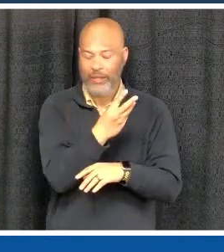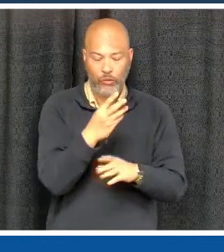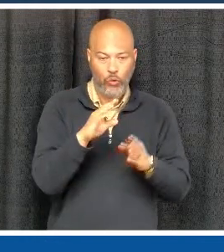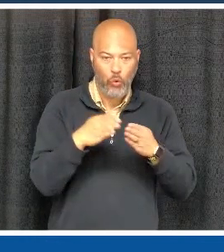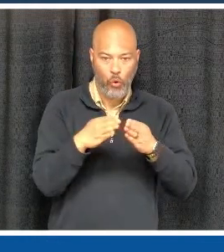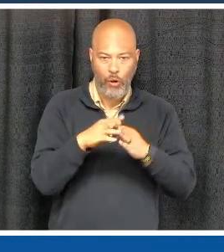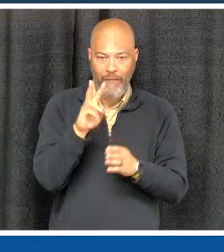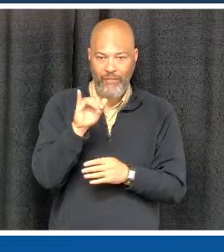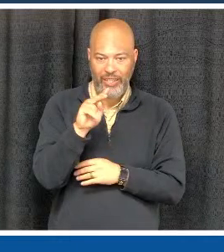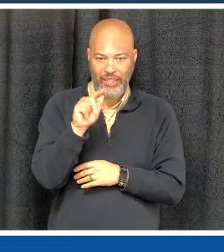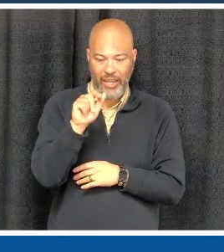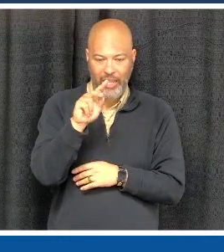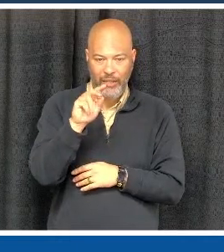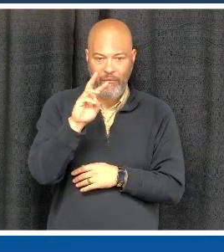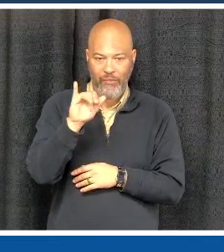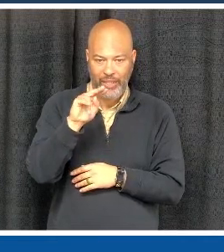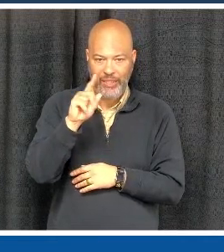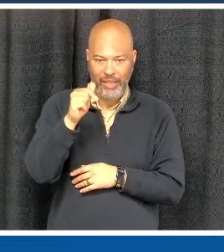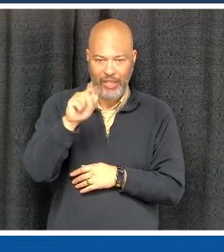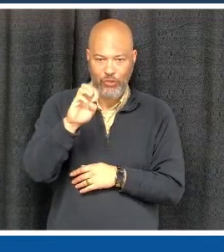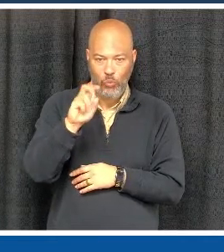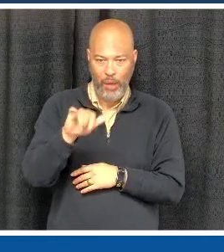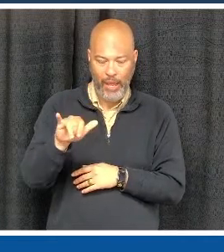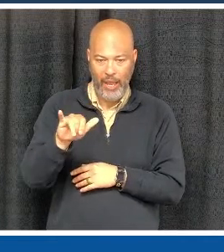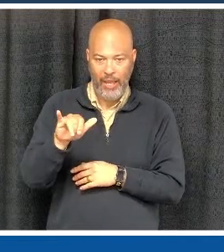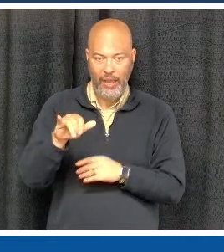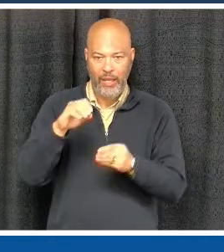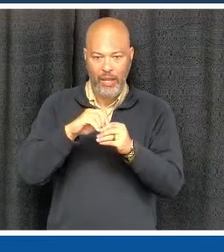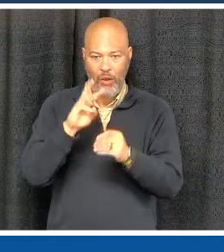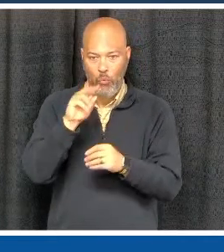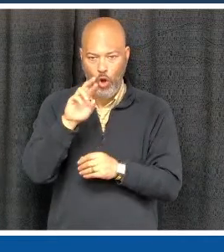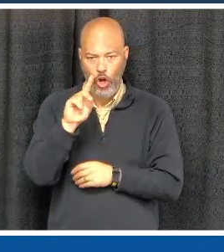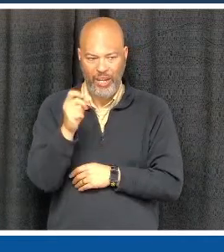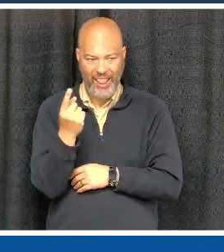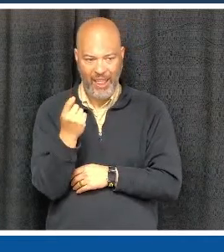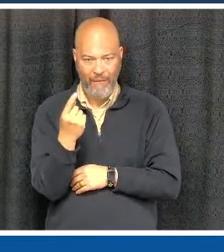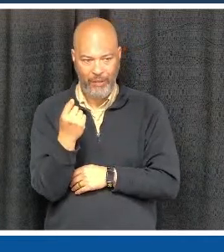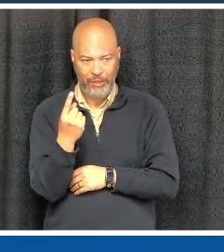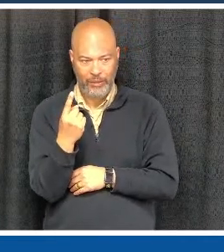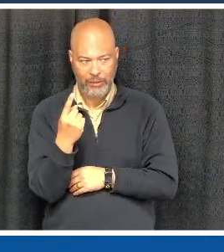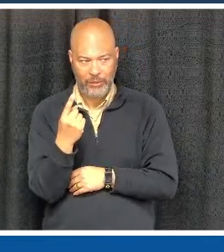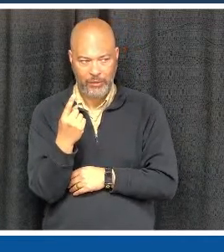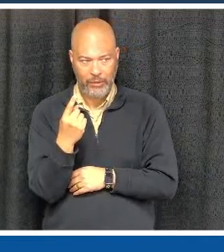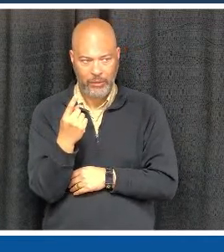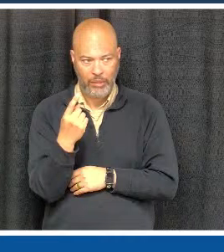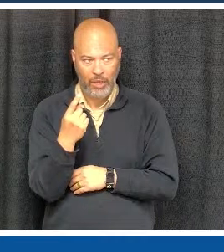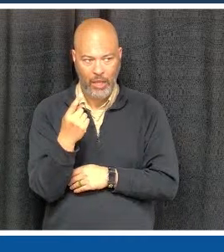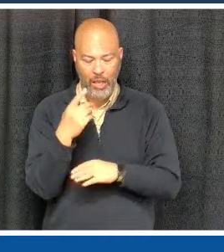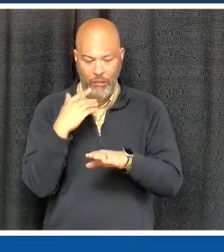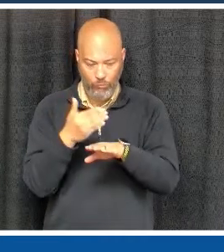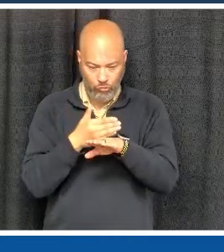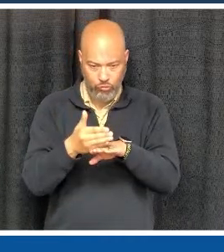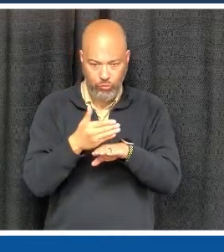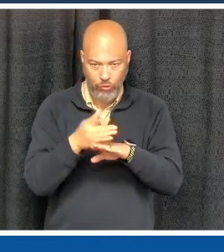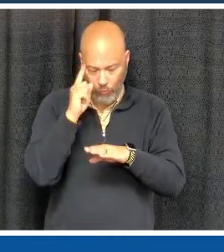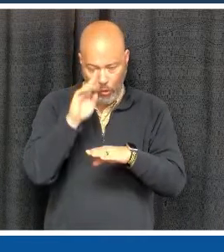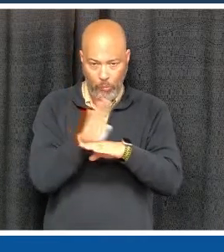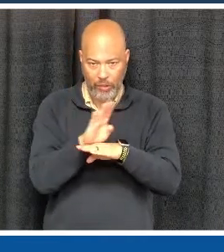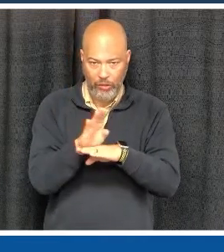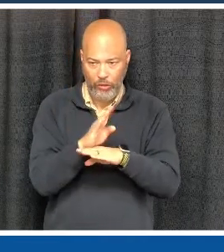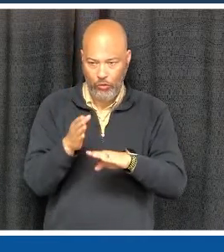and West Vintage Way intersection in City Council Ward number 11. It's land cleared for commercial development